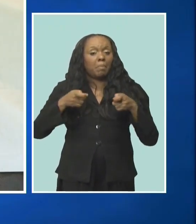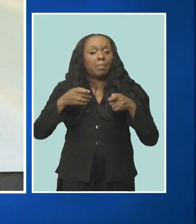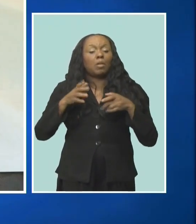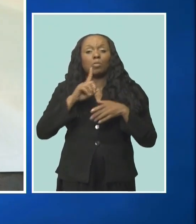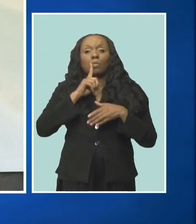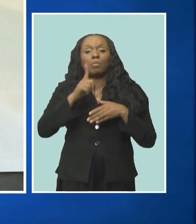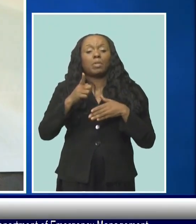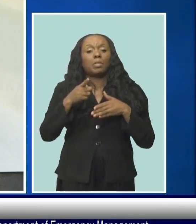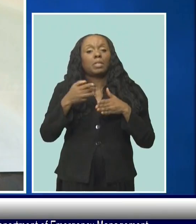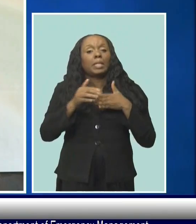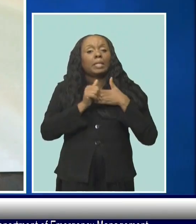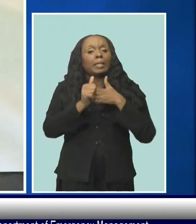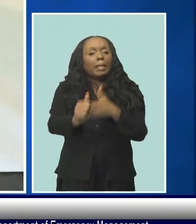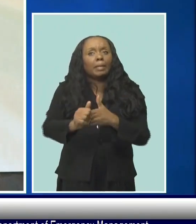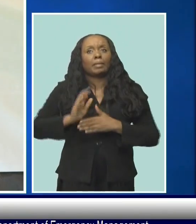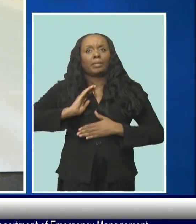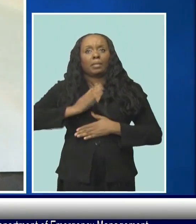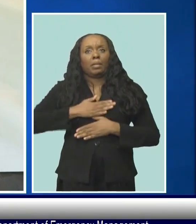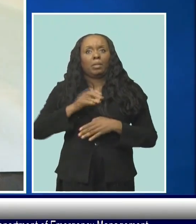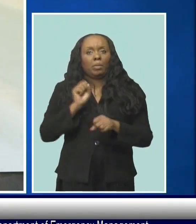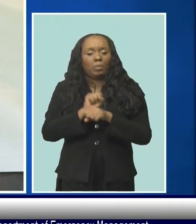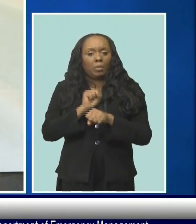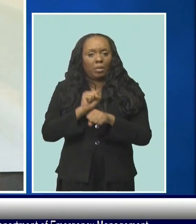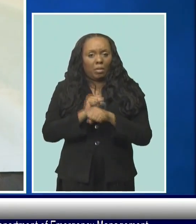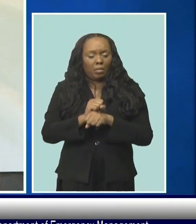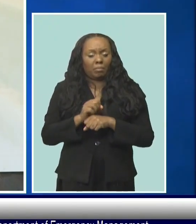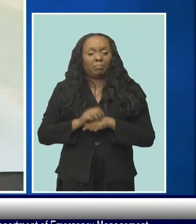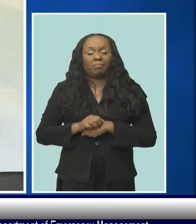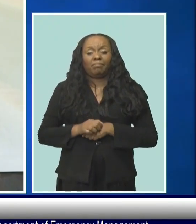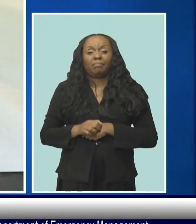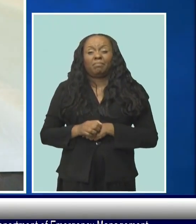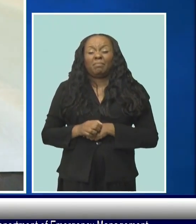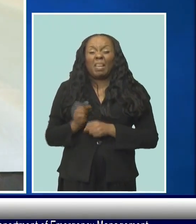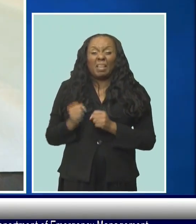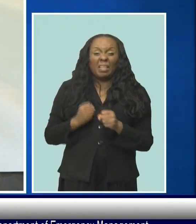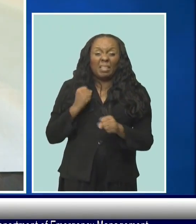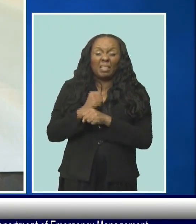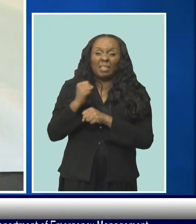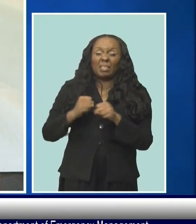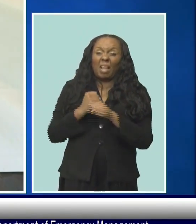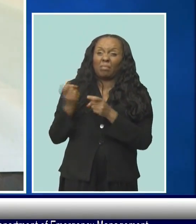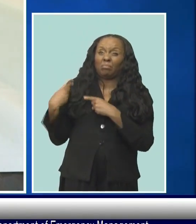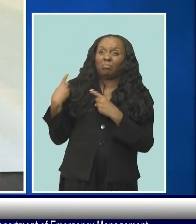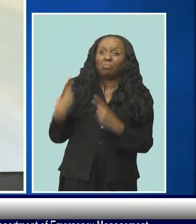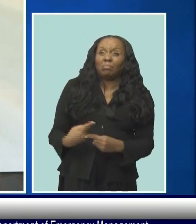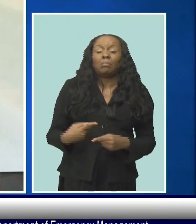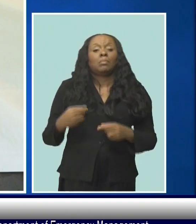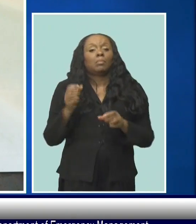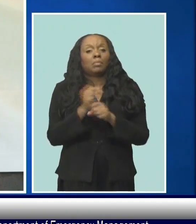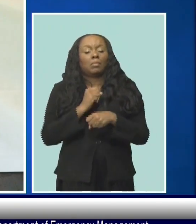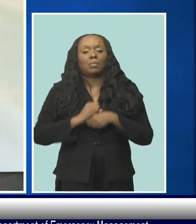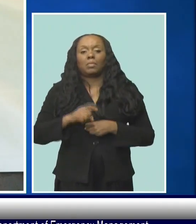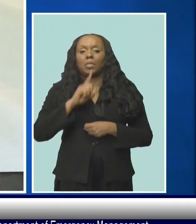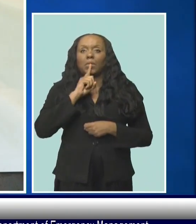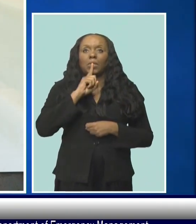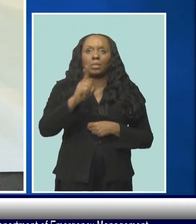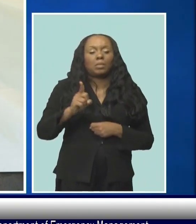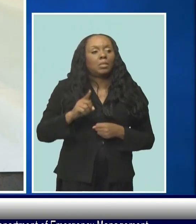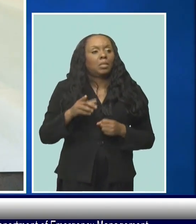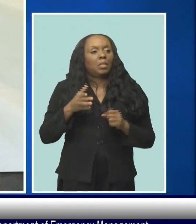For the past couple of years, we have worked on ensuring that the strategy